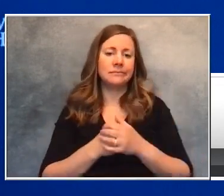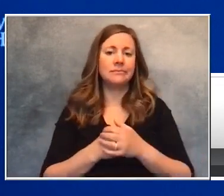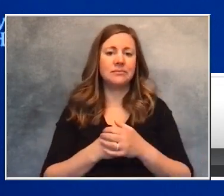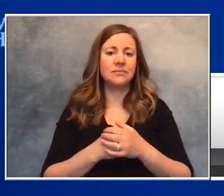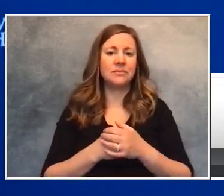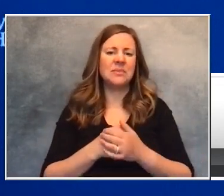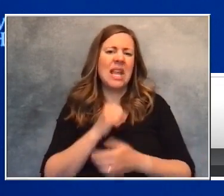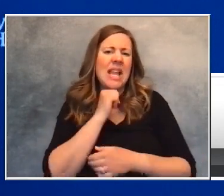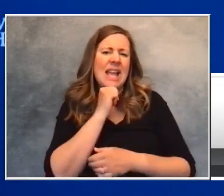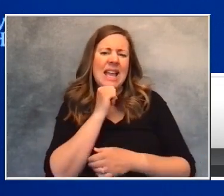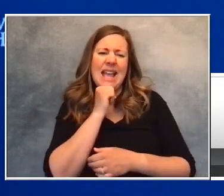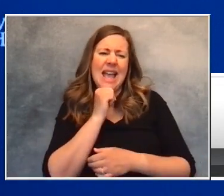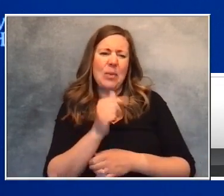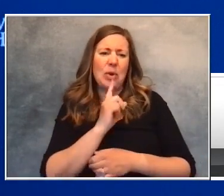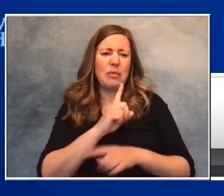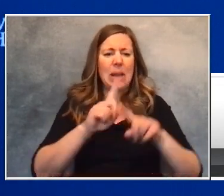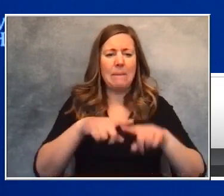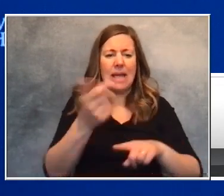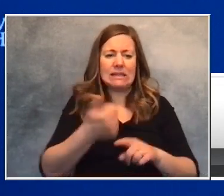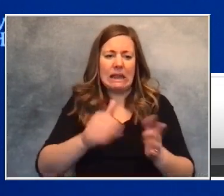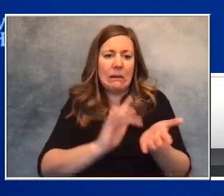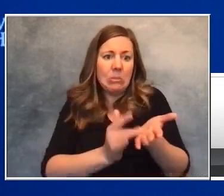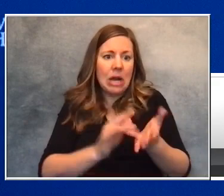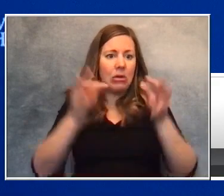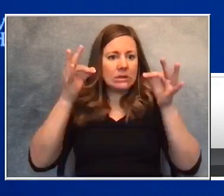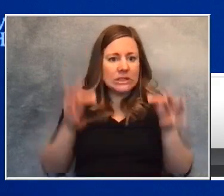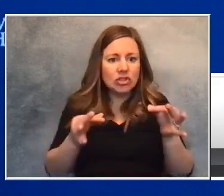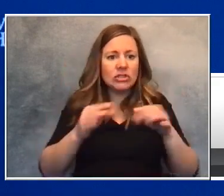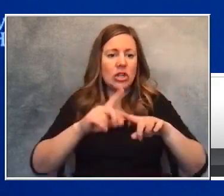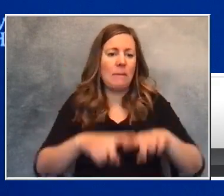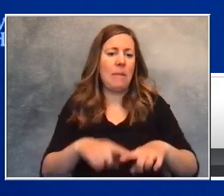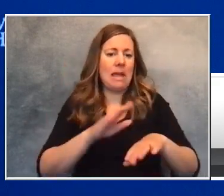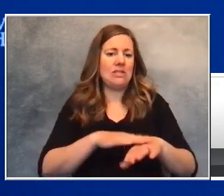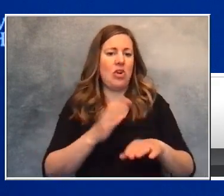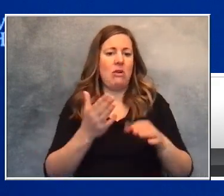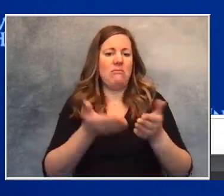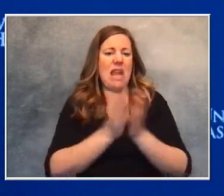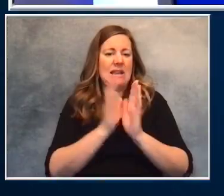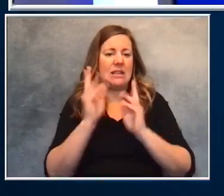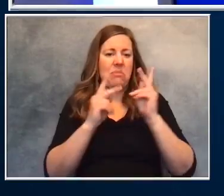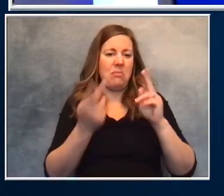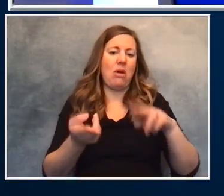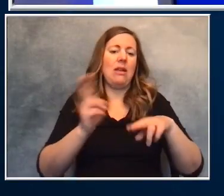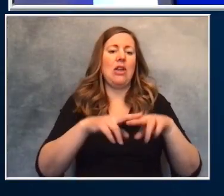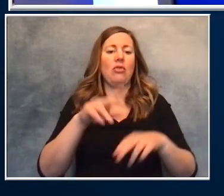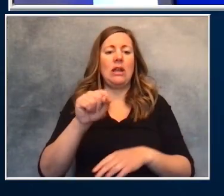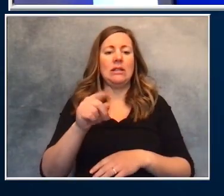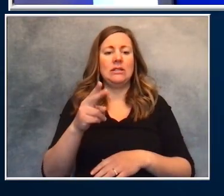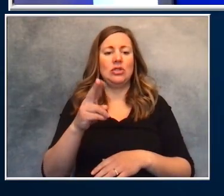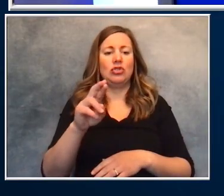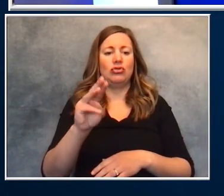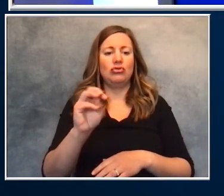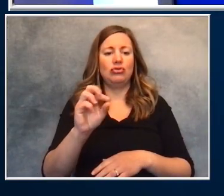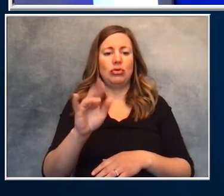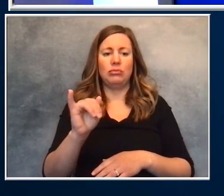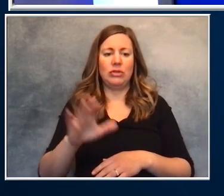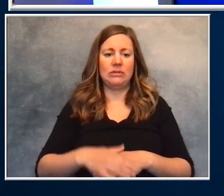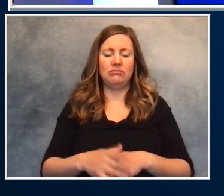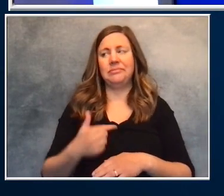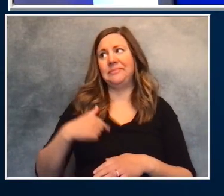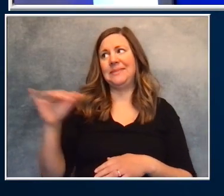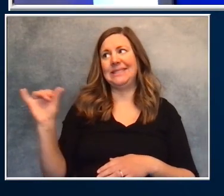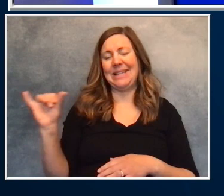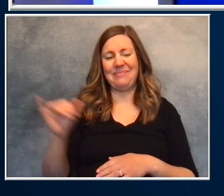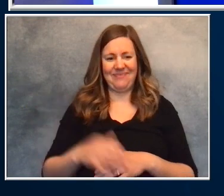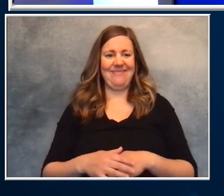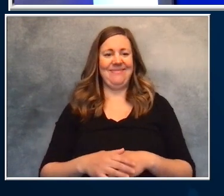base any medical practice on just asking people to increase their turmeric uptake. Yeah, no, I probably wouldn't either. And Admiral, you